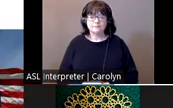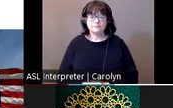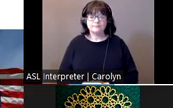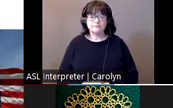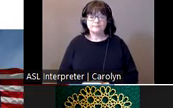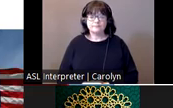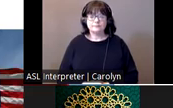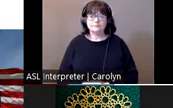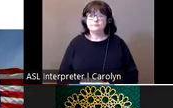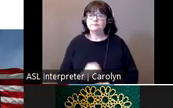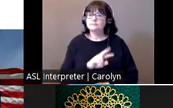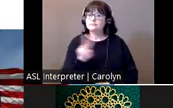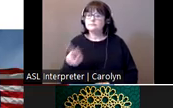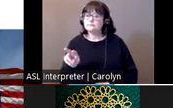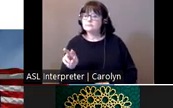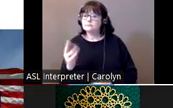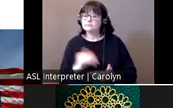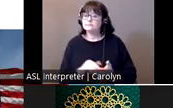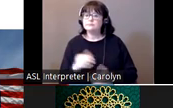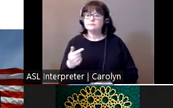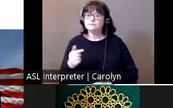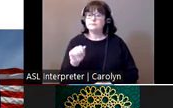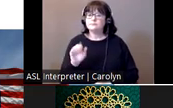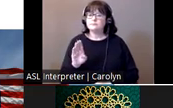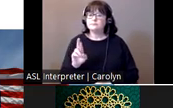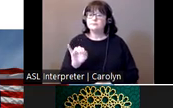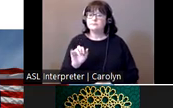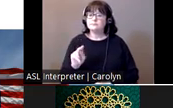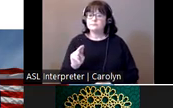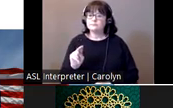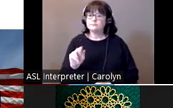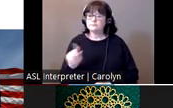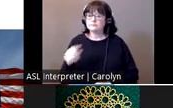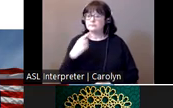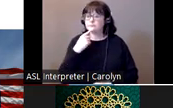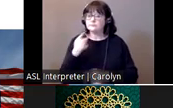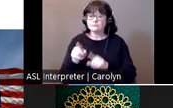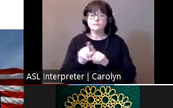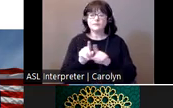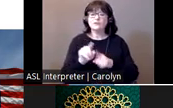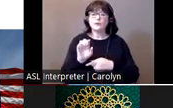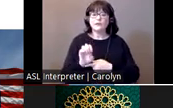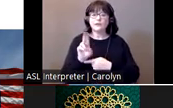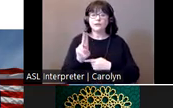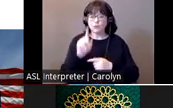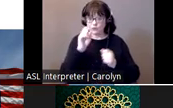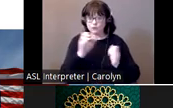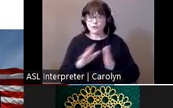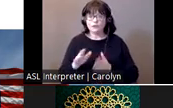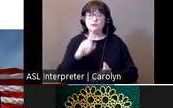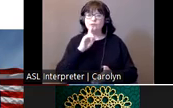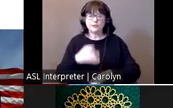Looking at Gabriana's comment in the chat, the EU strategy also enhances access. Yes, it does. Absolutely.